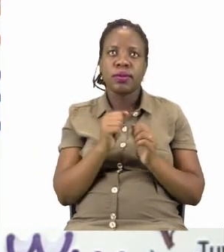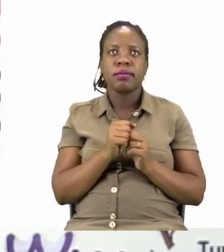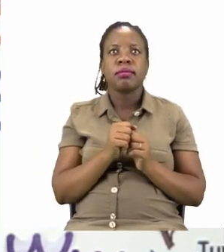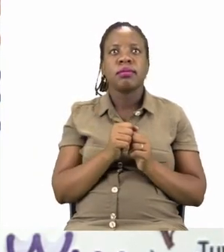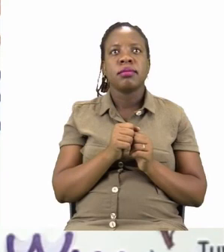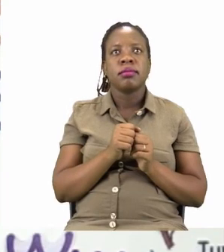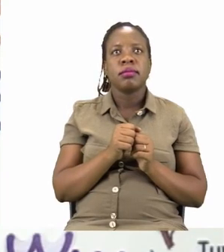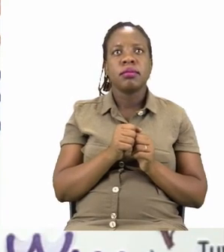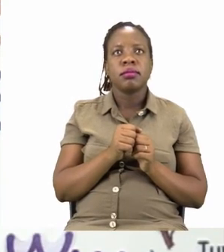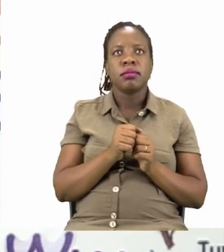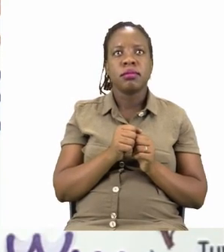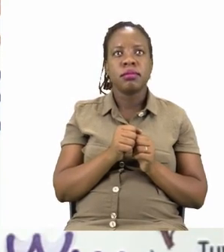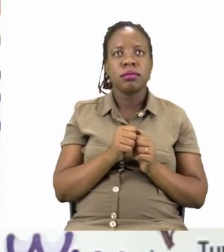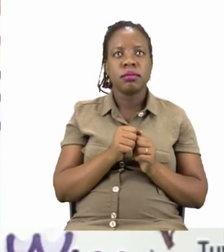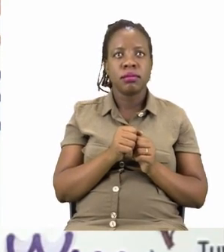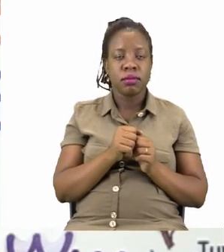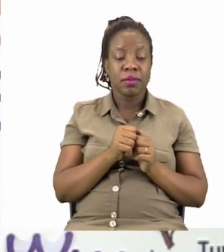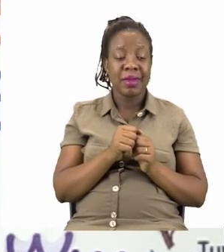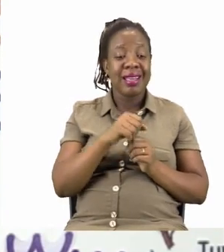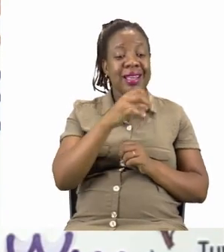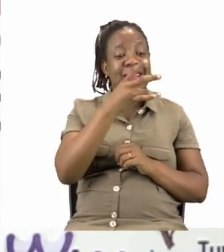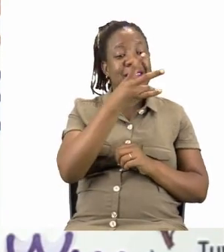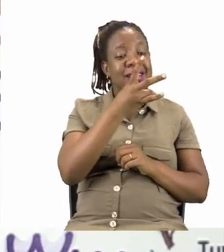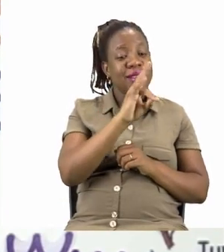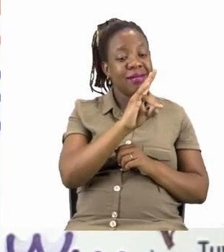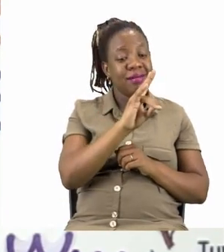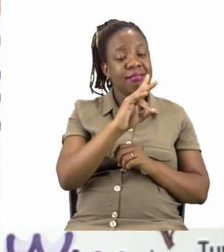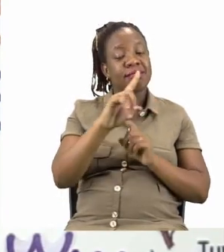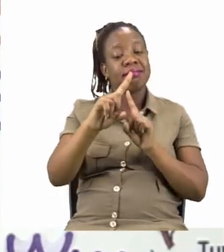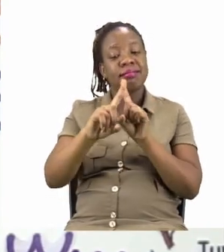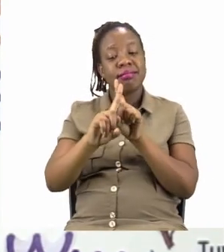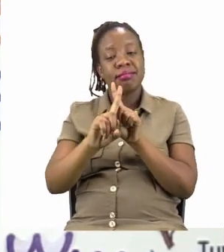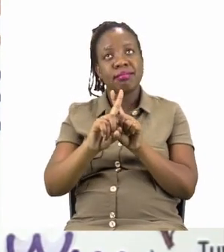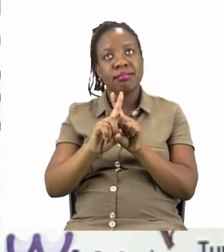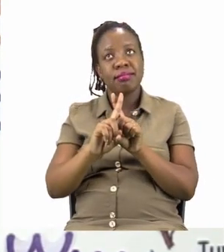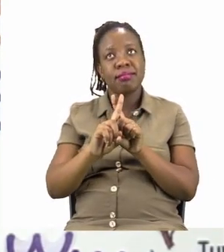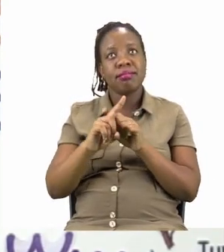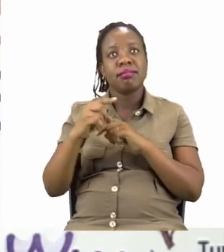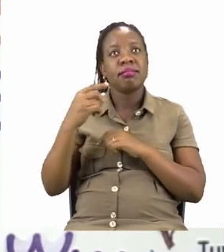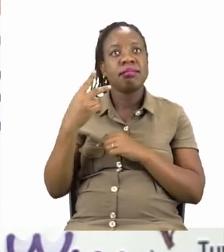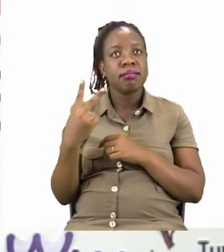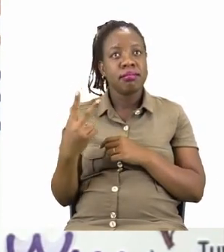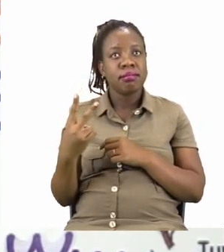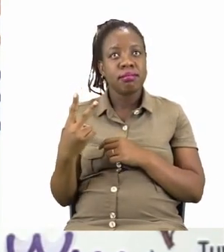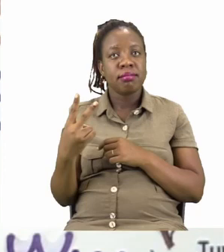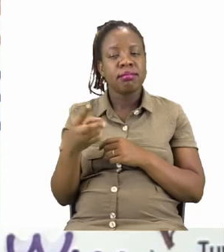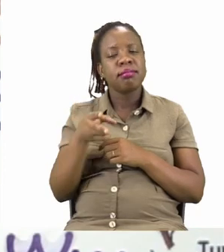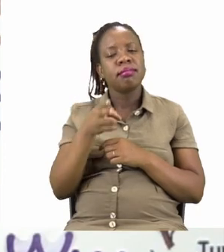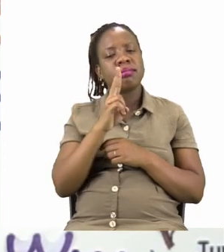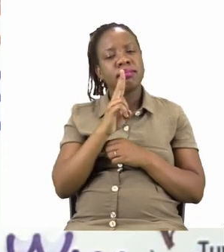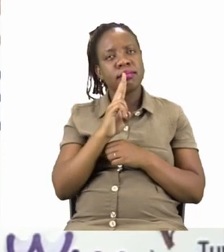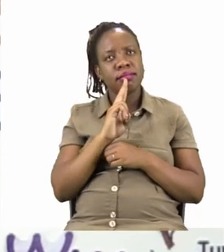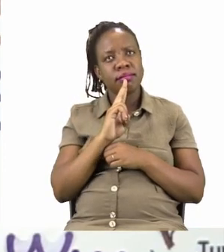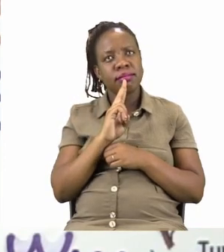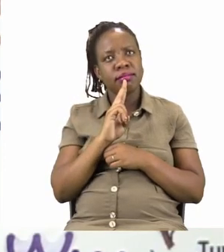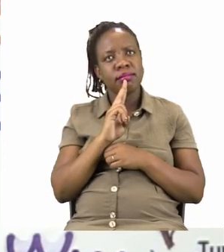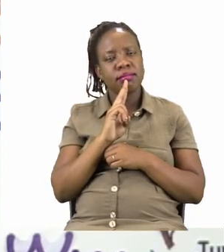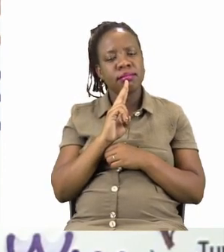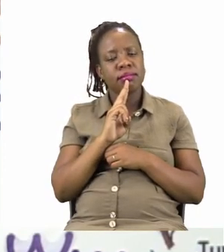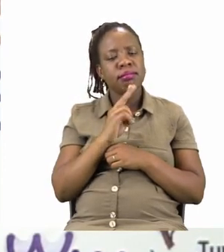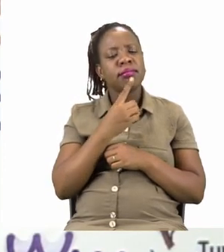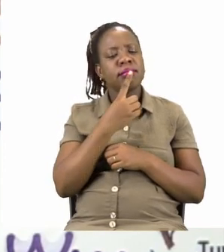says 7 times 2. And the answer here says that it